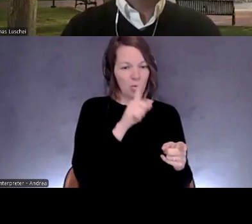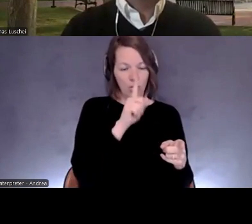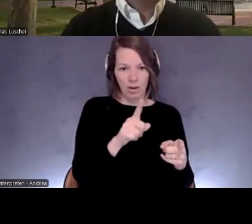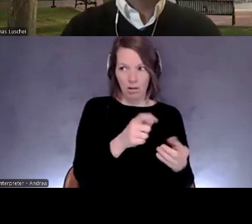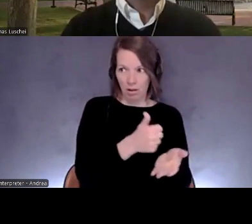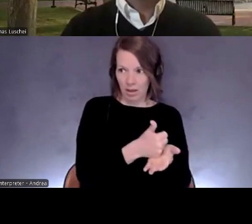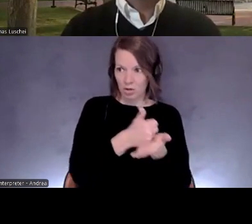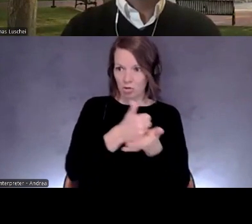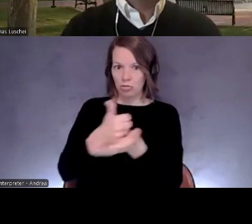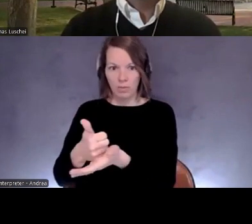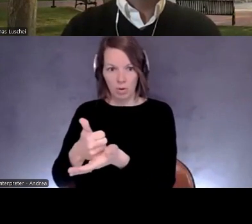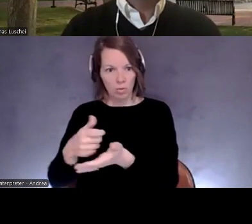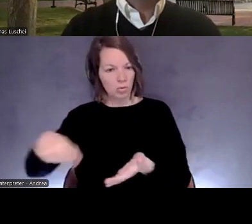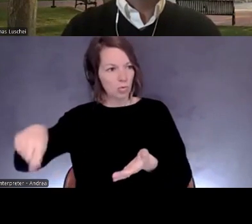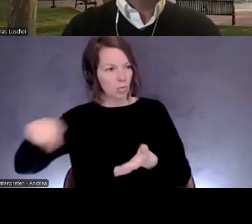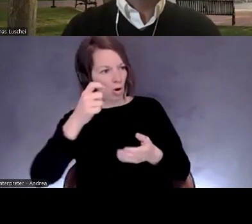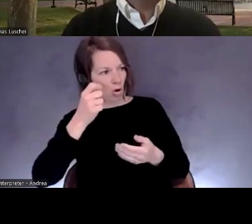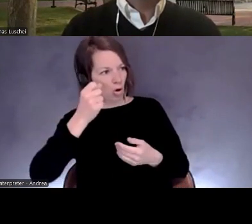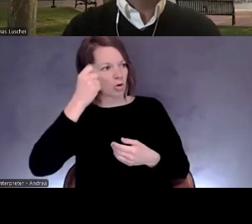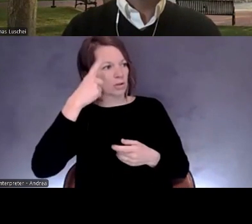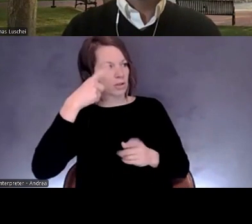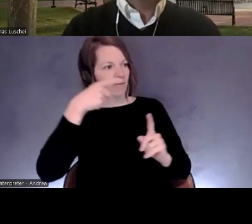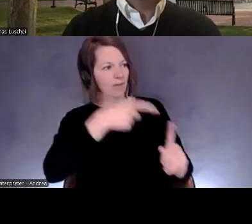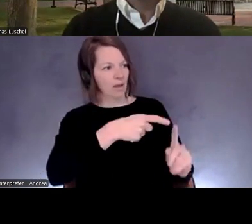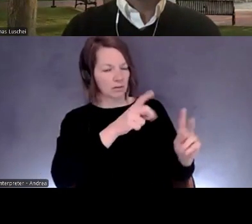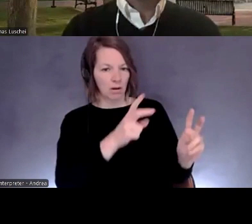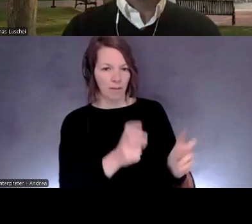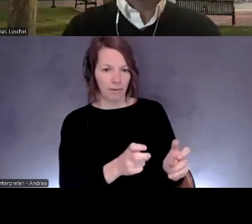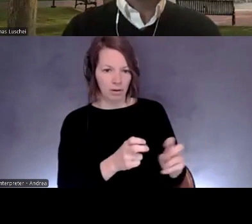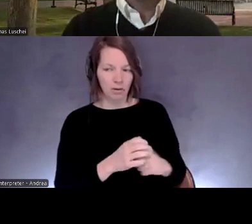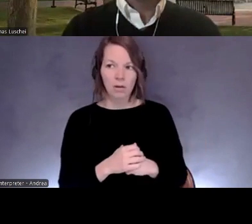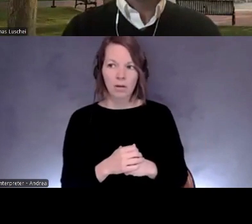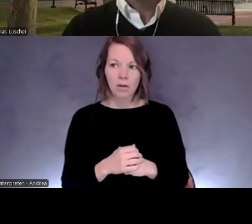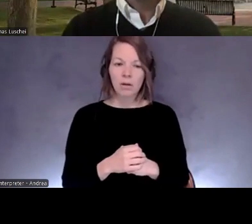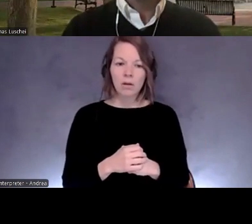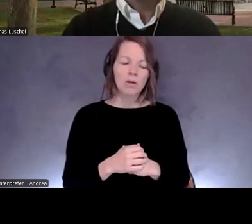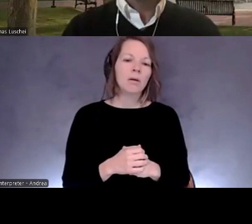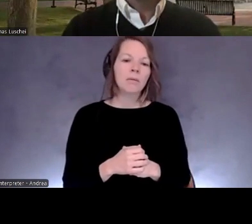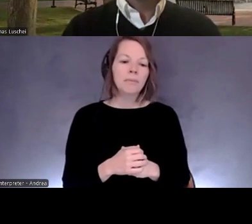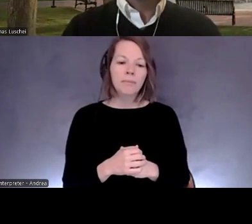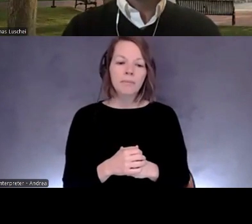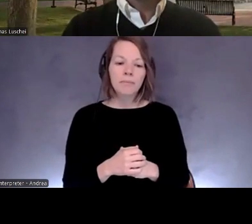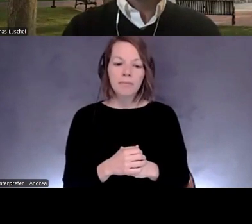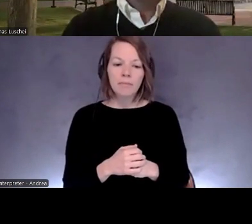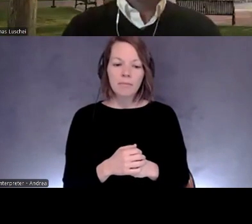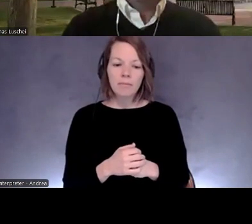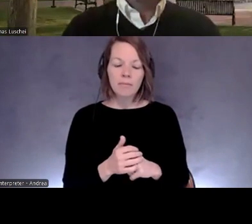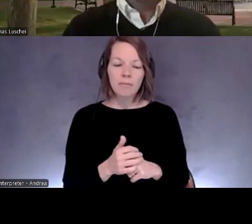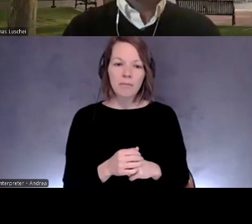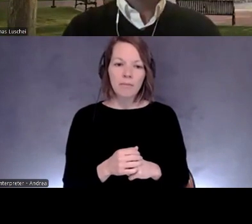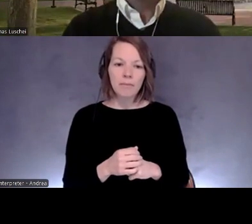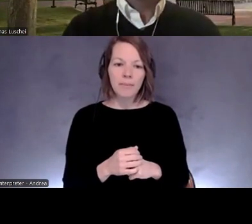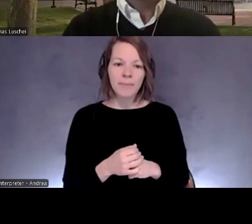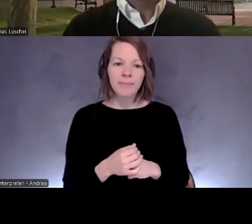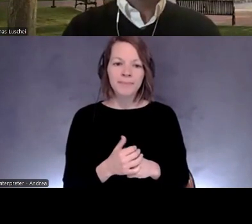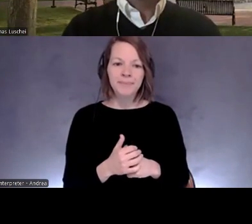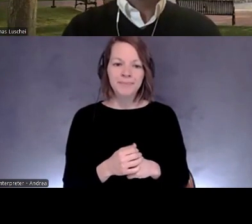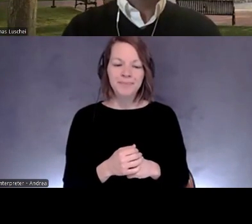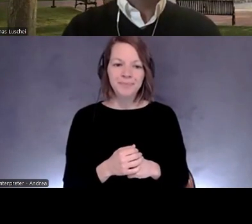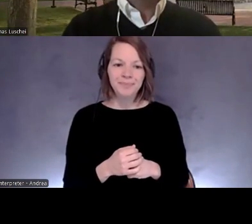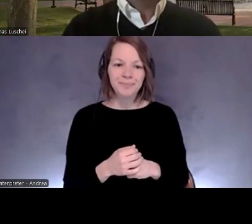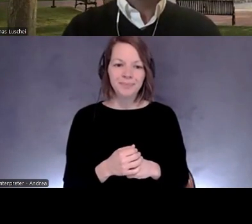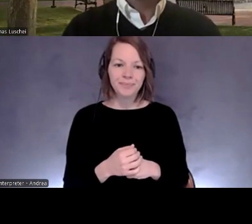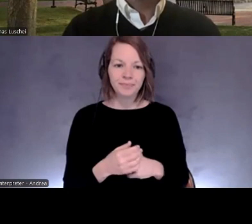our understanding of the particular topic. Does it is it presenting